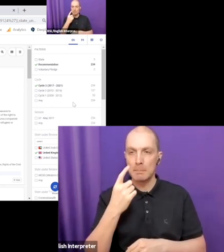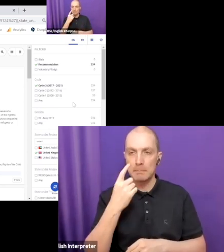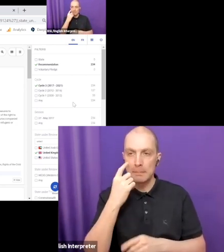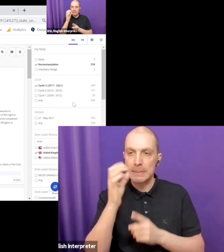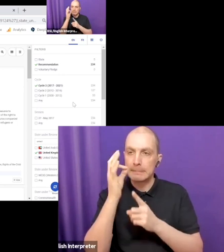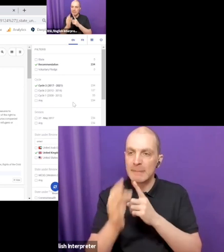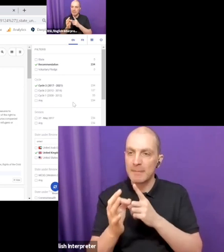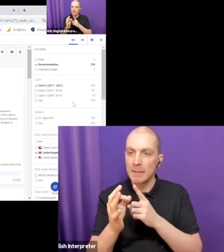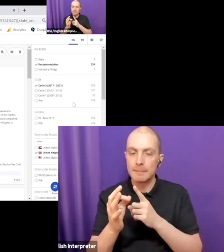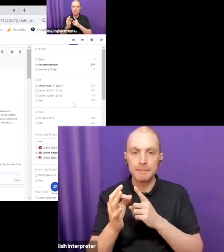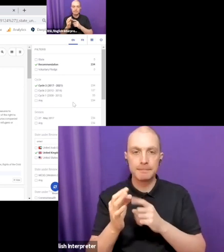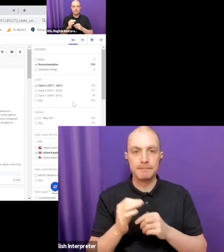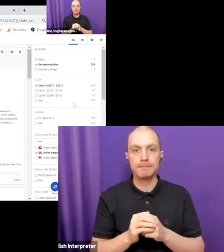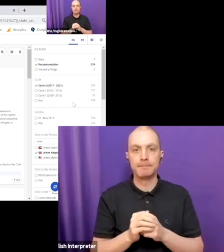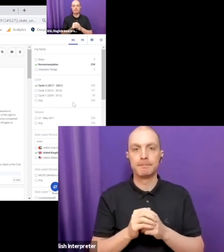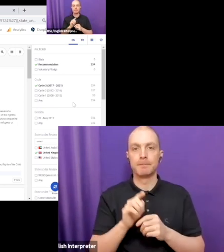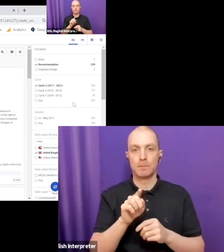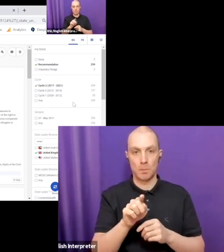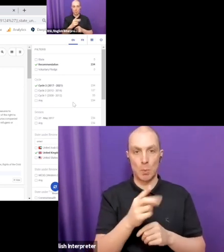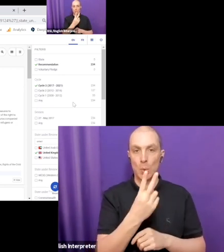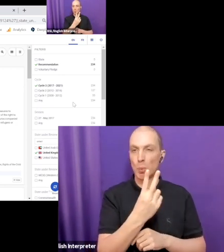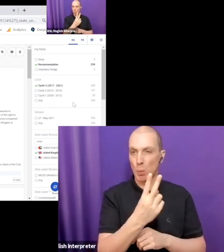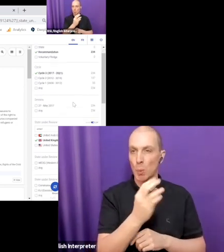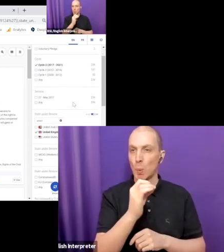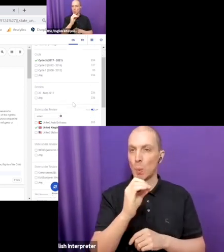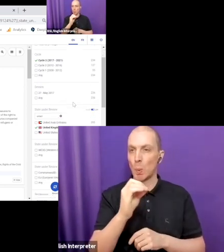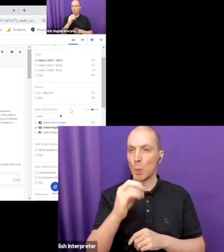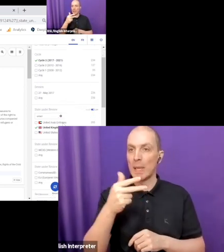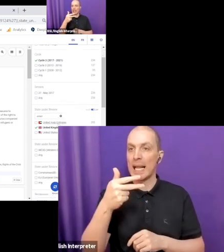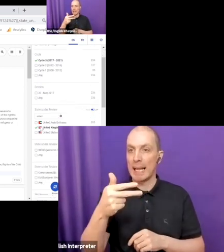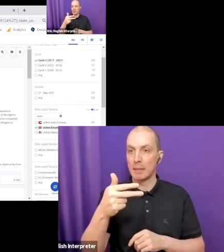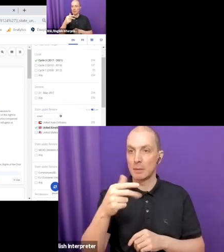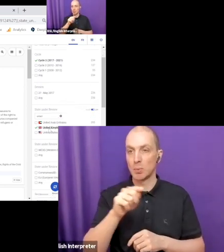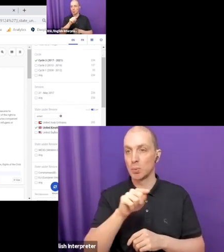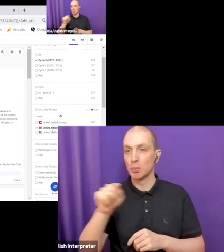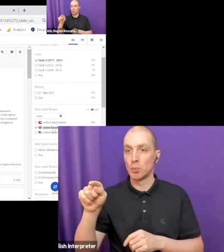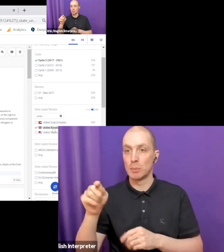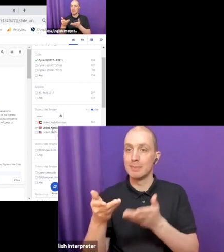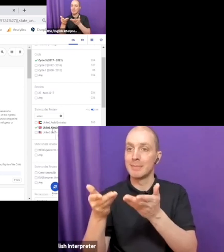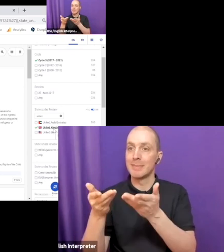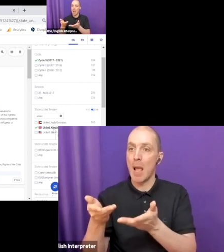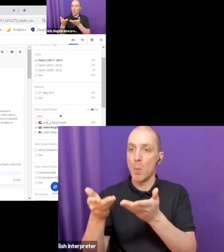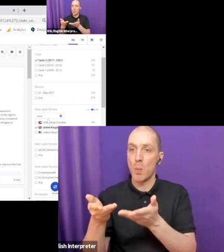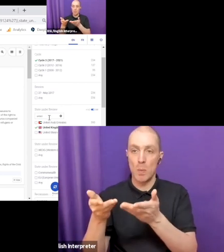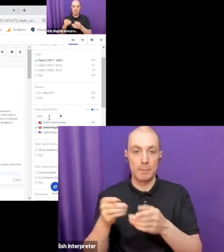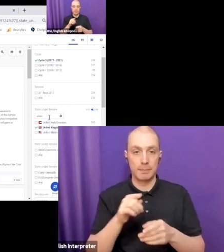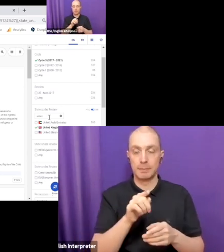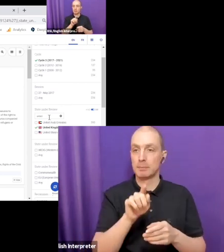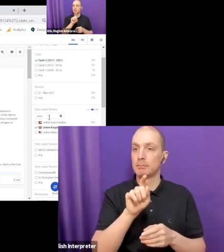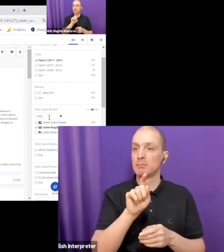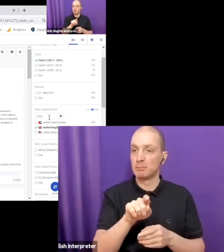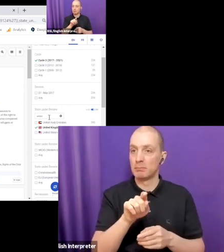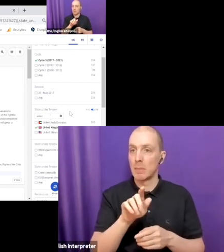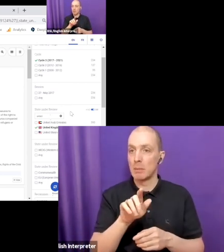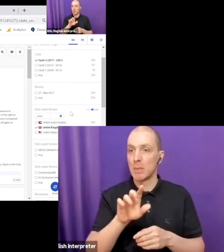the beginning, so from 2008 up to now. So you can select your country. Here you have United Kingdom. You can type